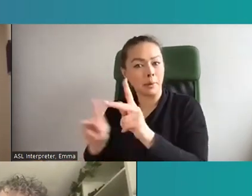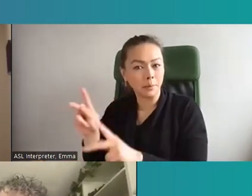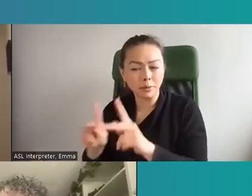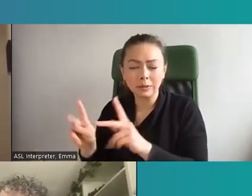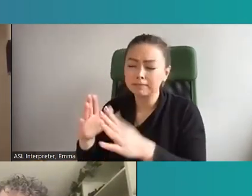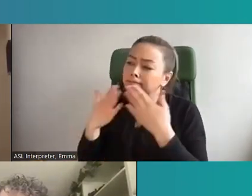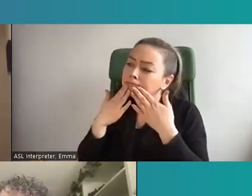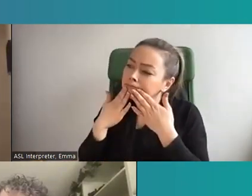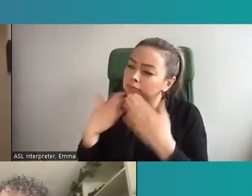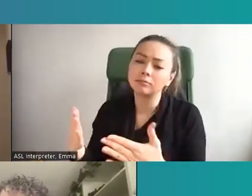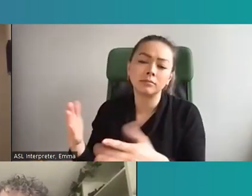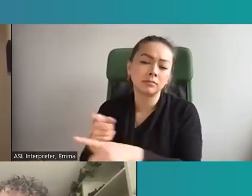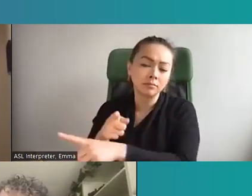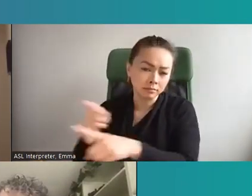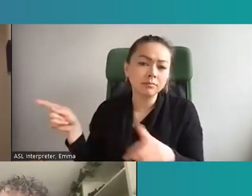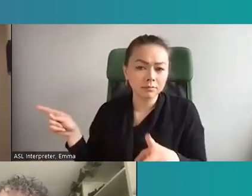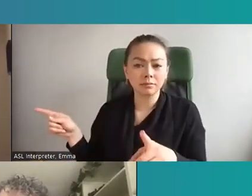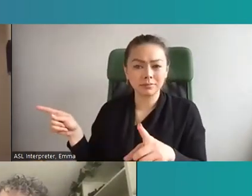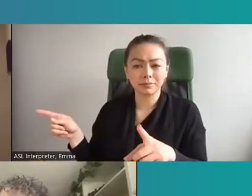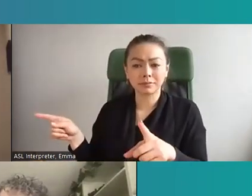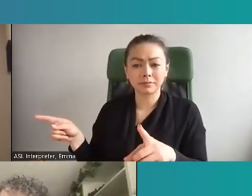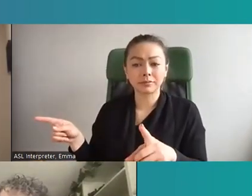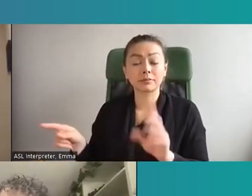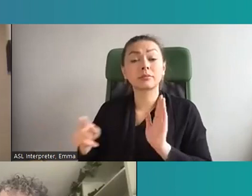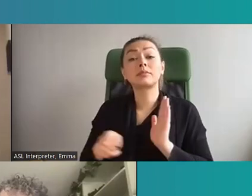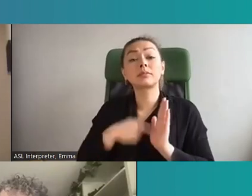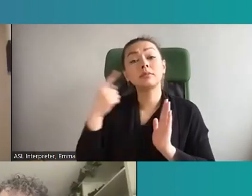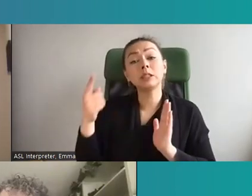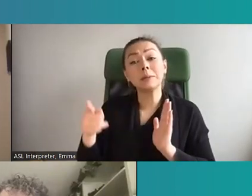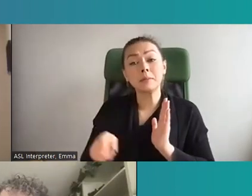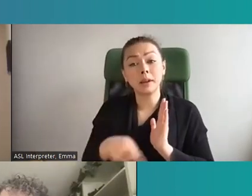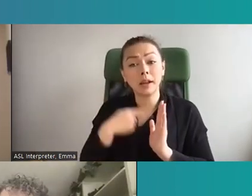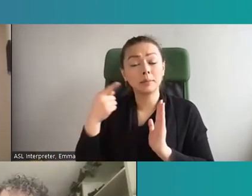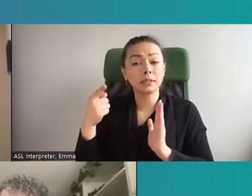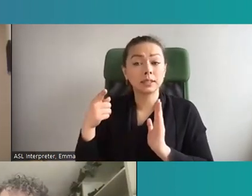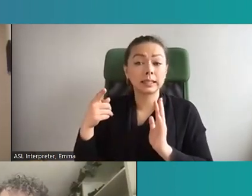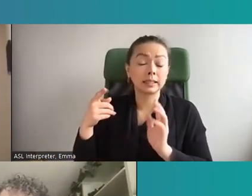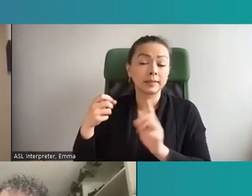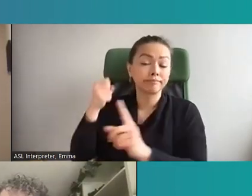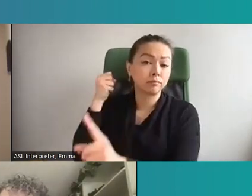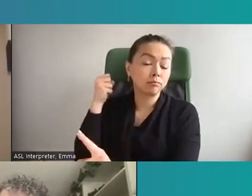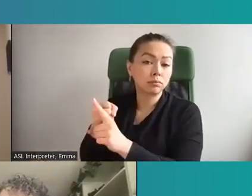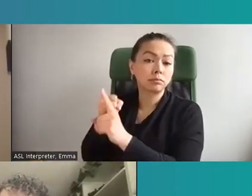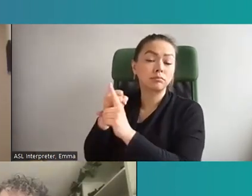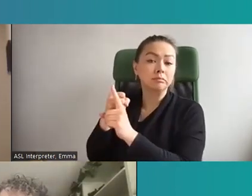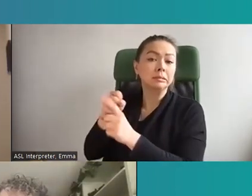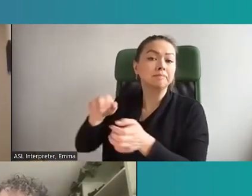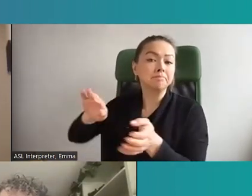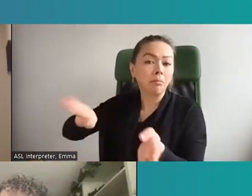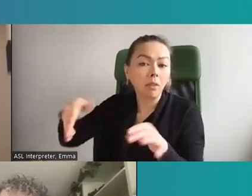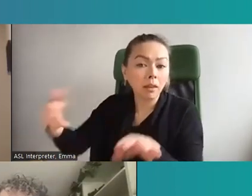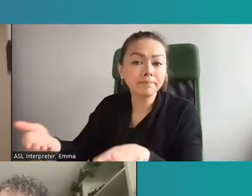And even though in some circumstance that we have death, and that we